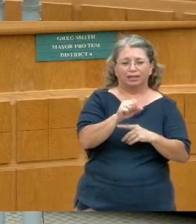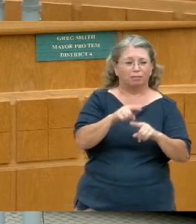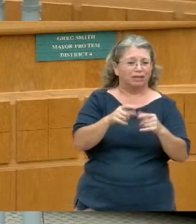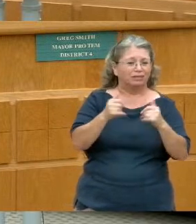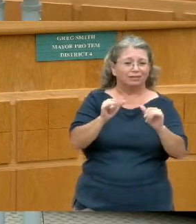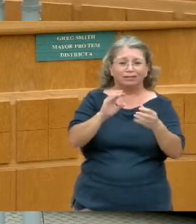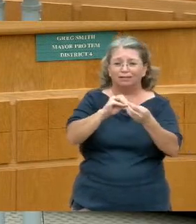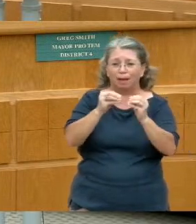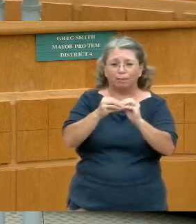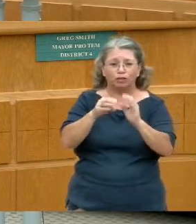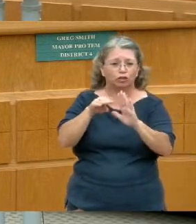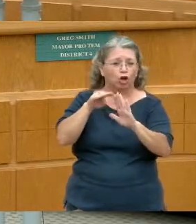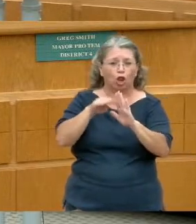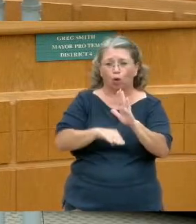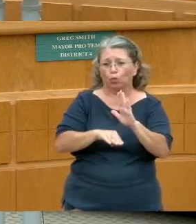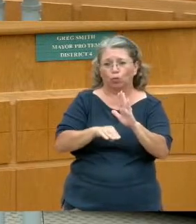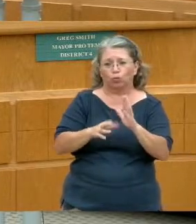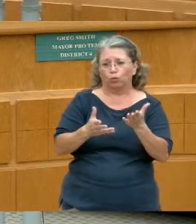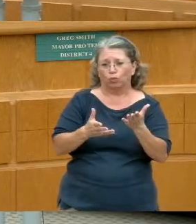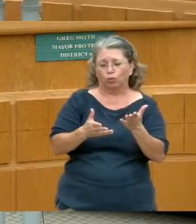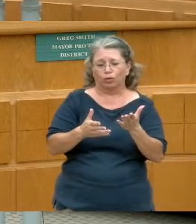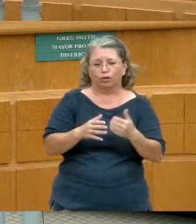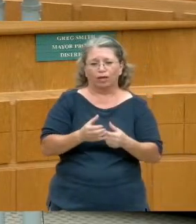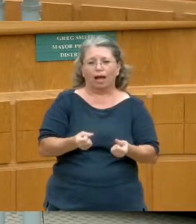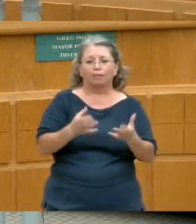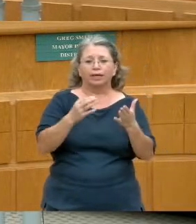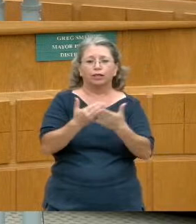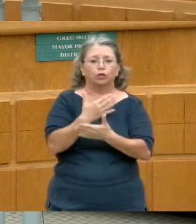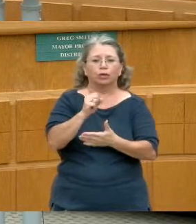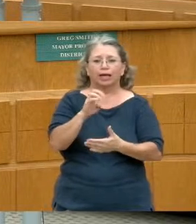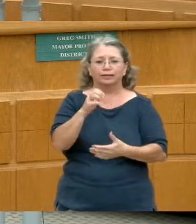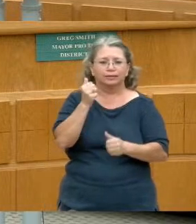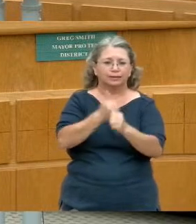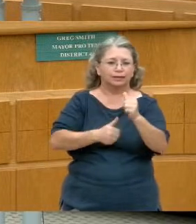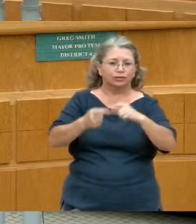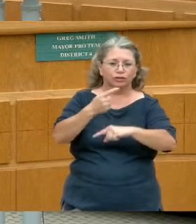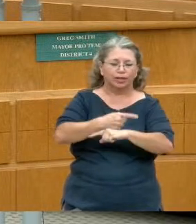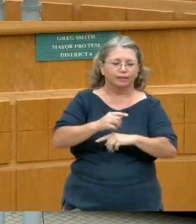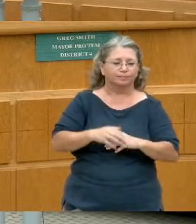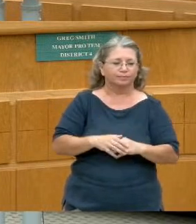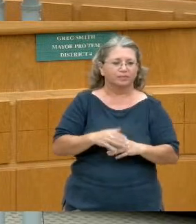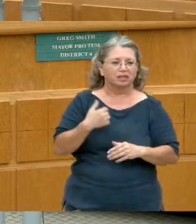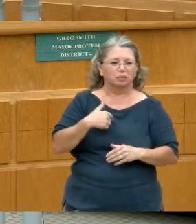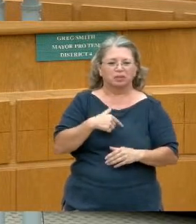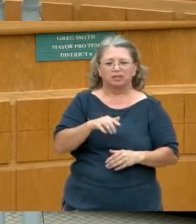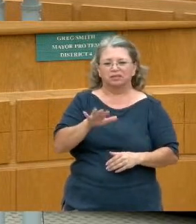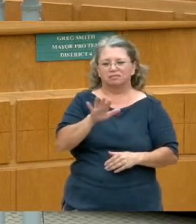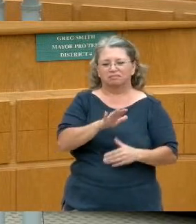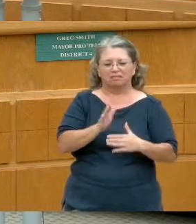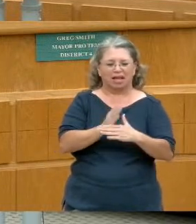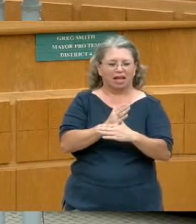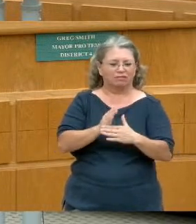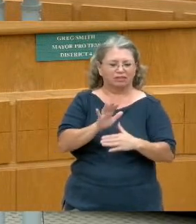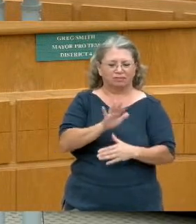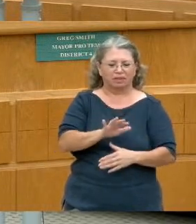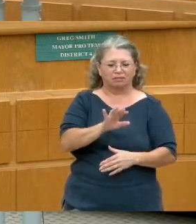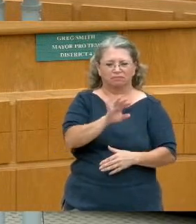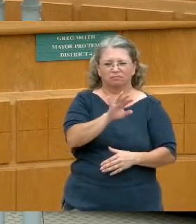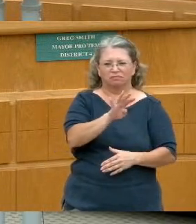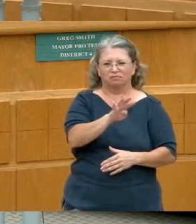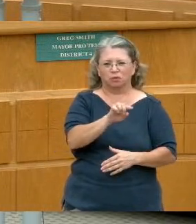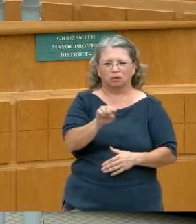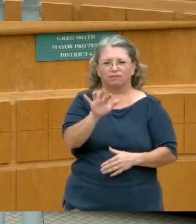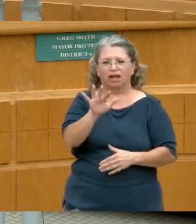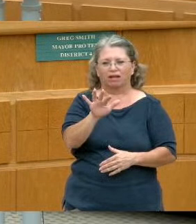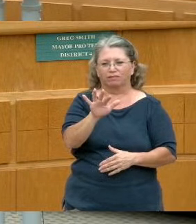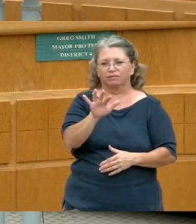of new cases per day, and we're somewhere around 4 or 5 if you follow that curve. In the past few